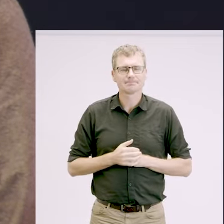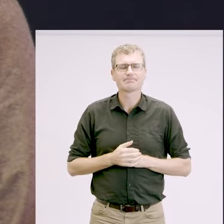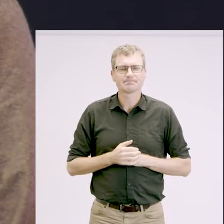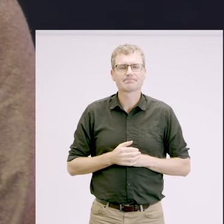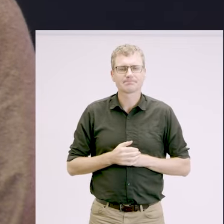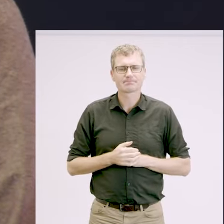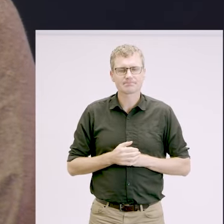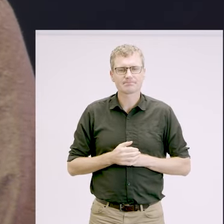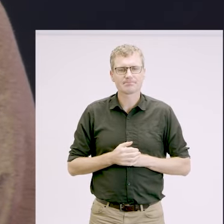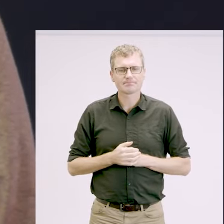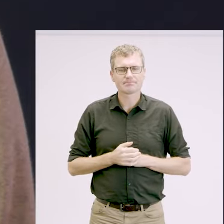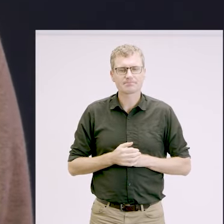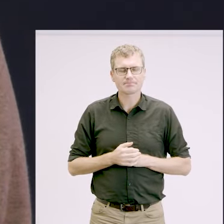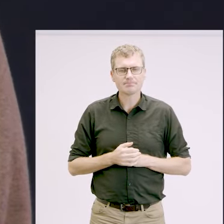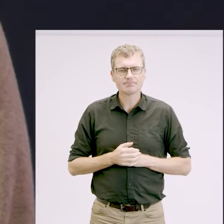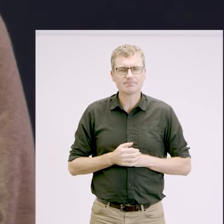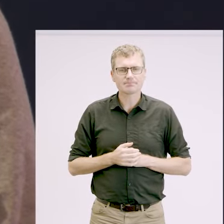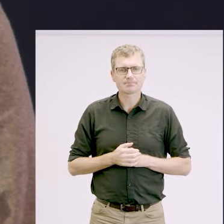what we noticed is that